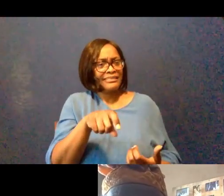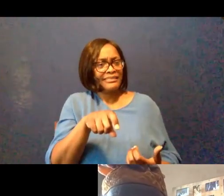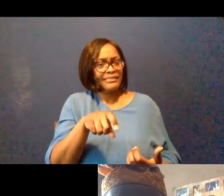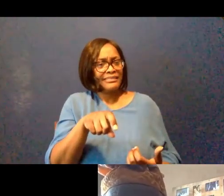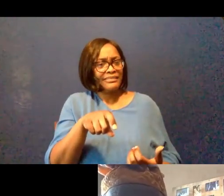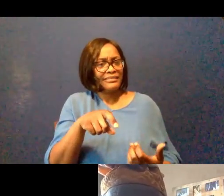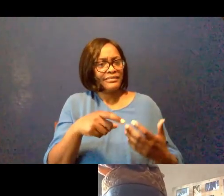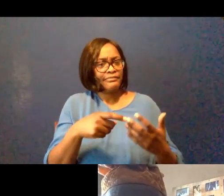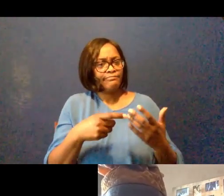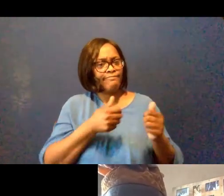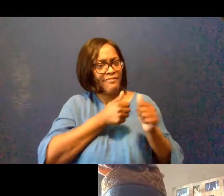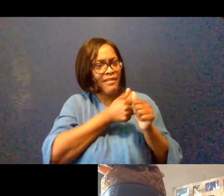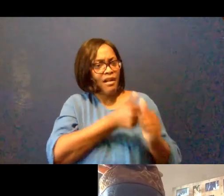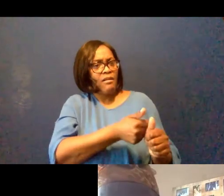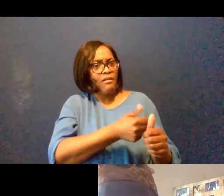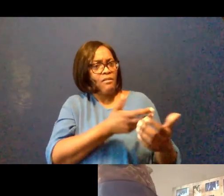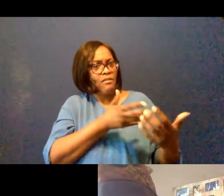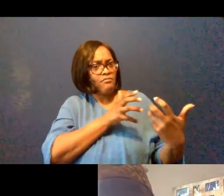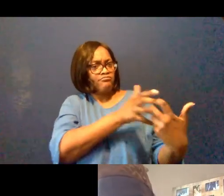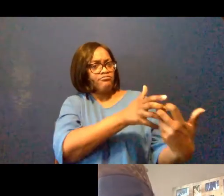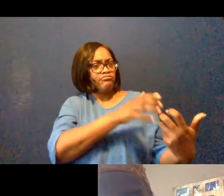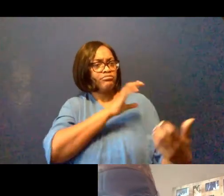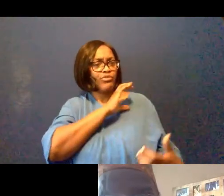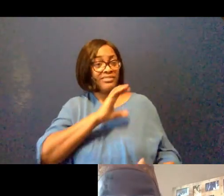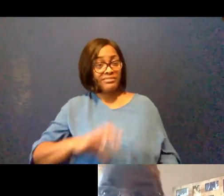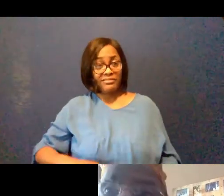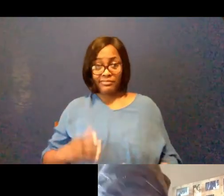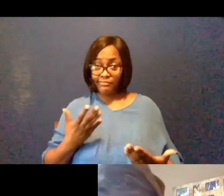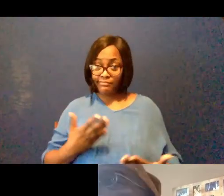That's the first part of the question.